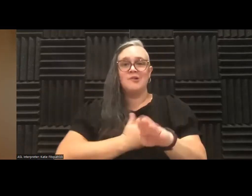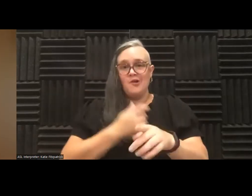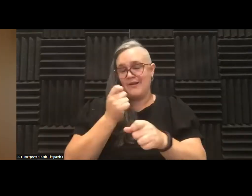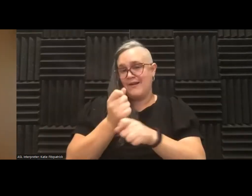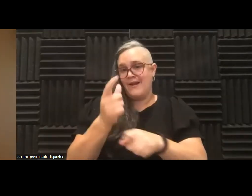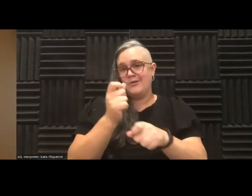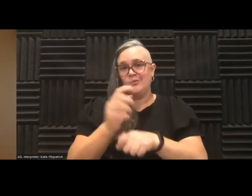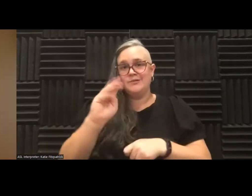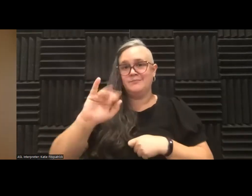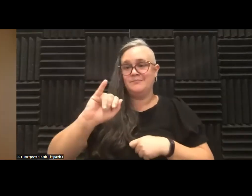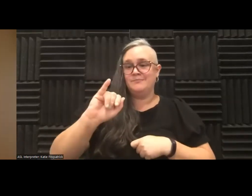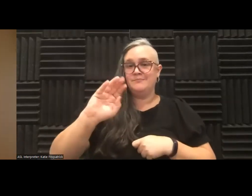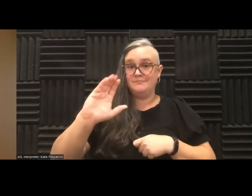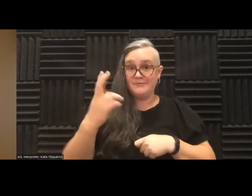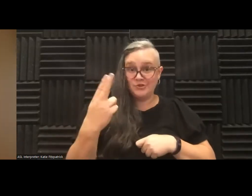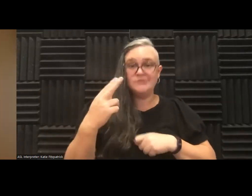Hate conference.